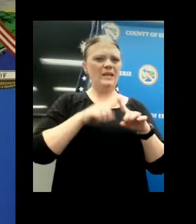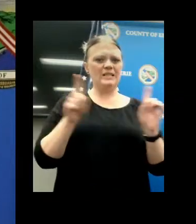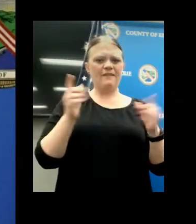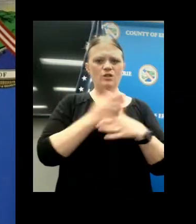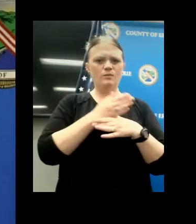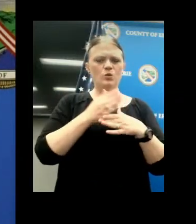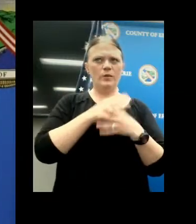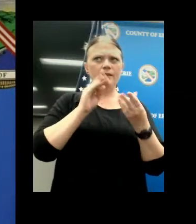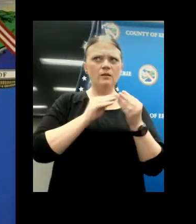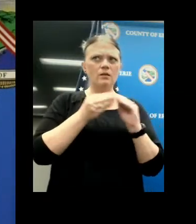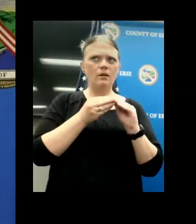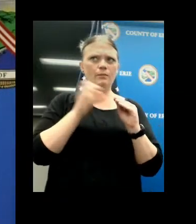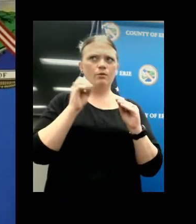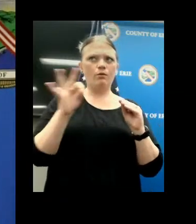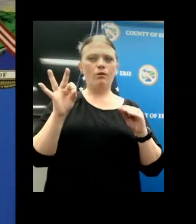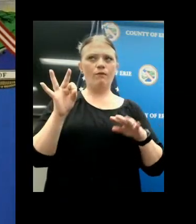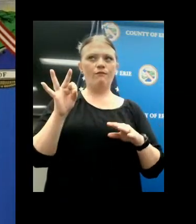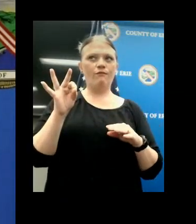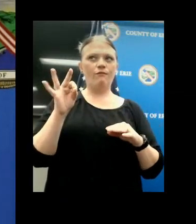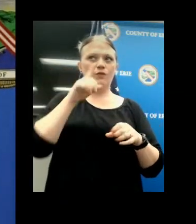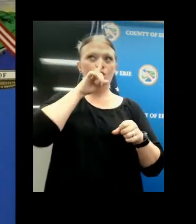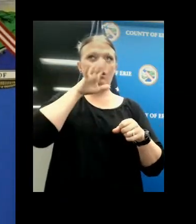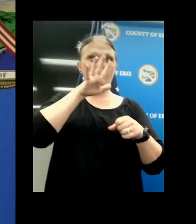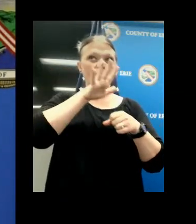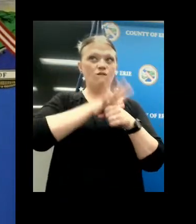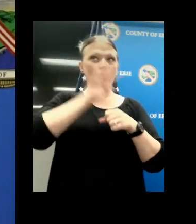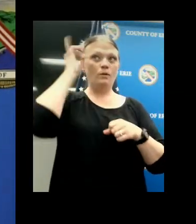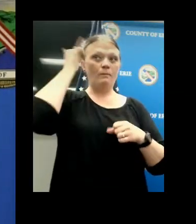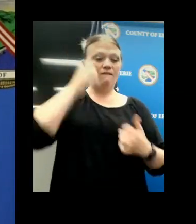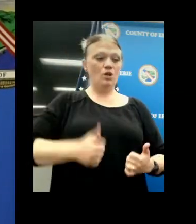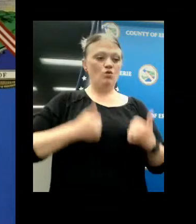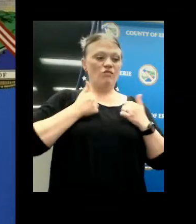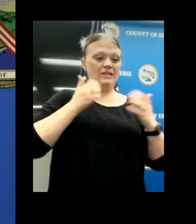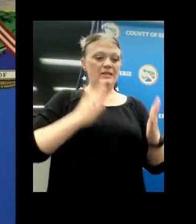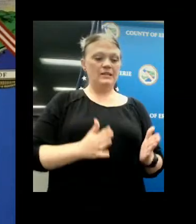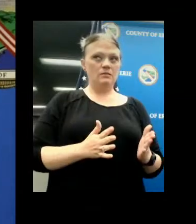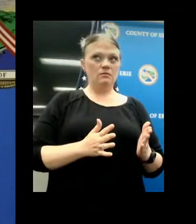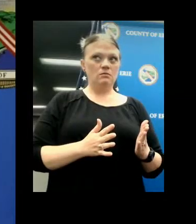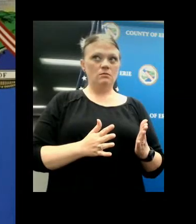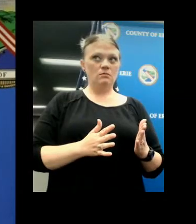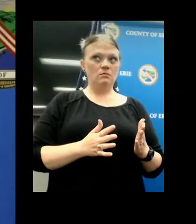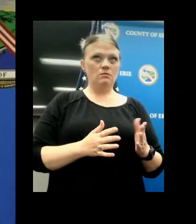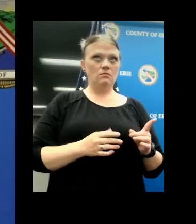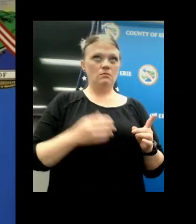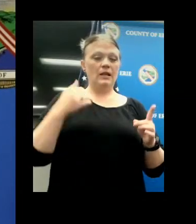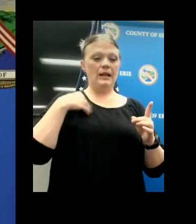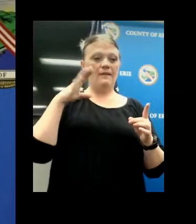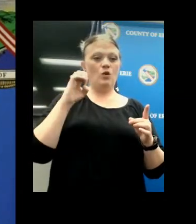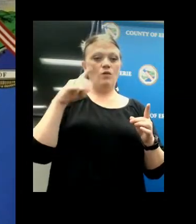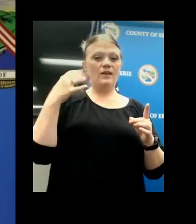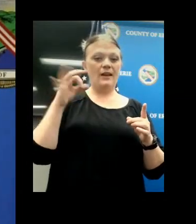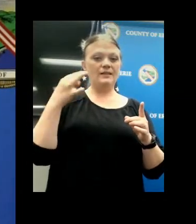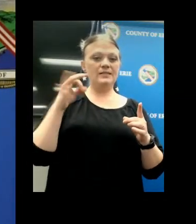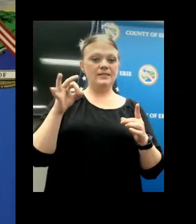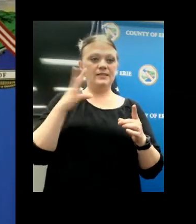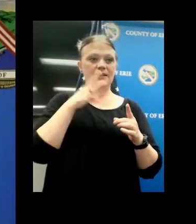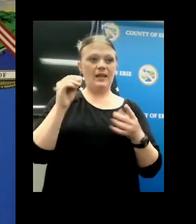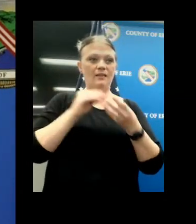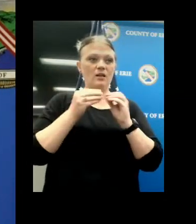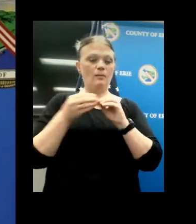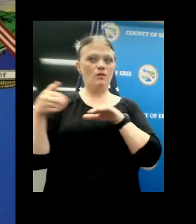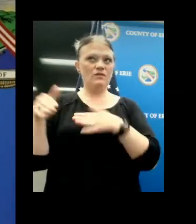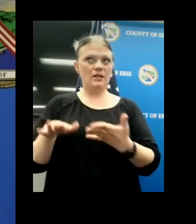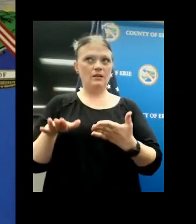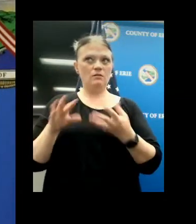difference between the number of confirmed Buffalo residents who have COVID-19 and the